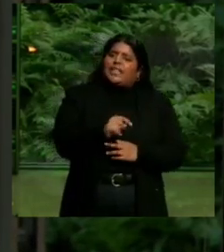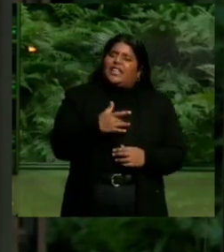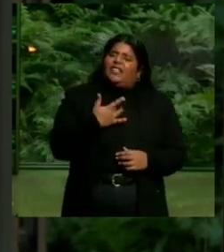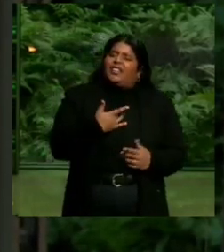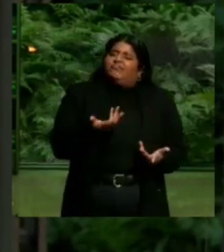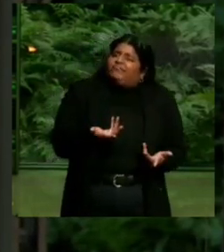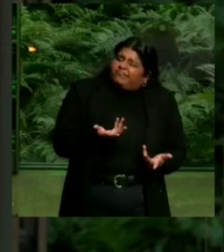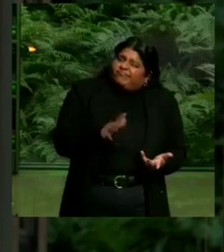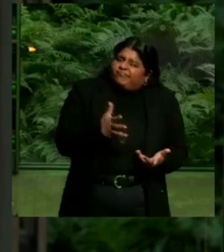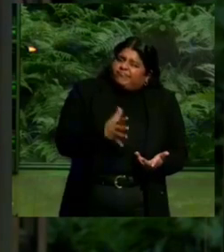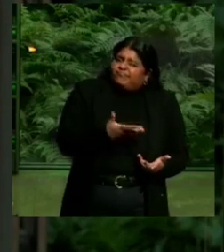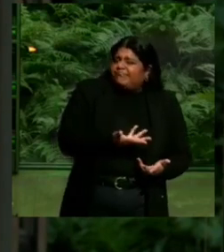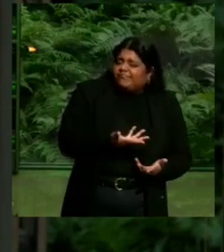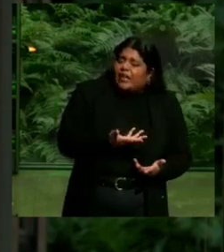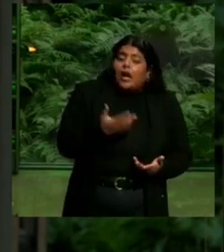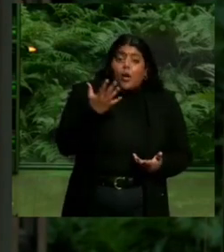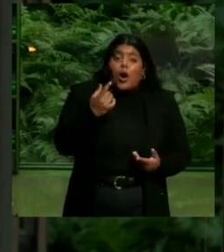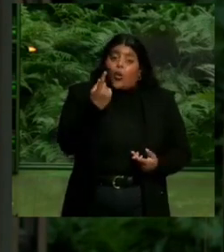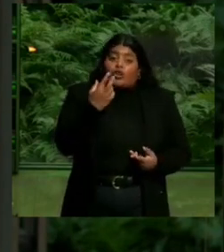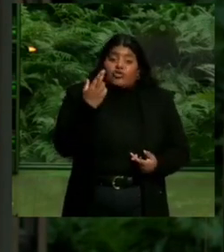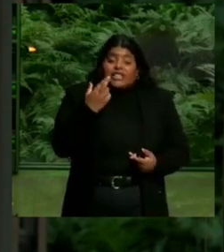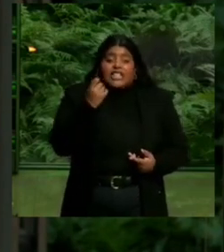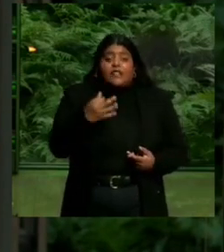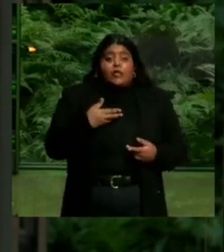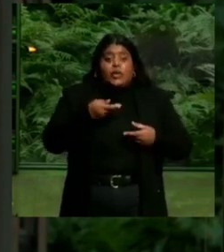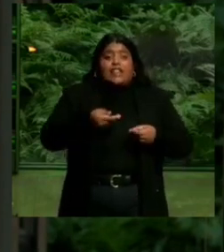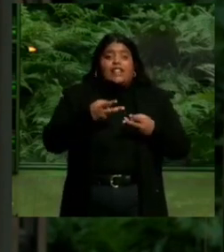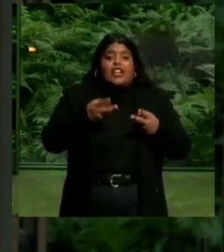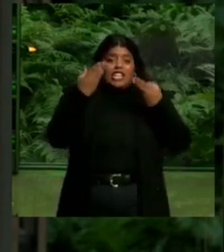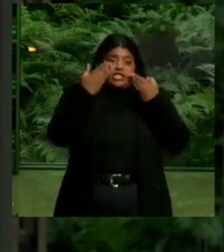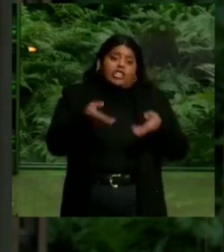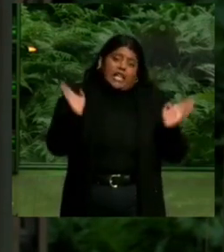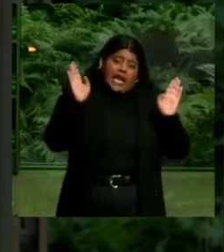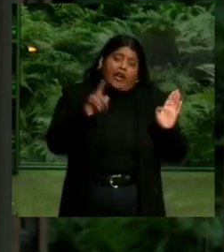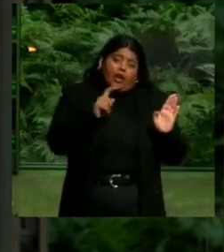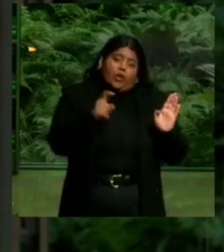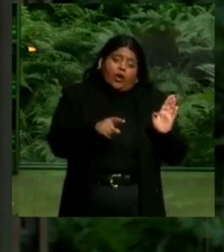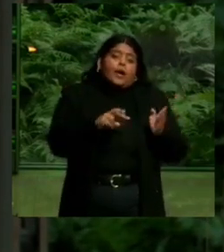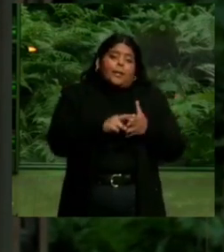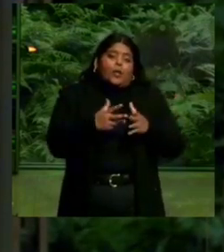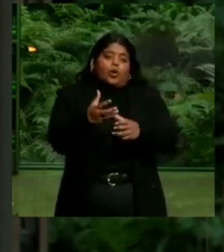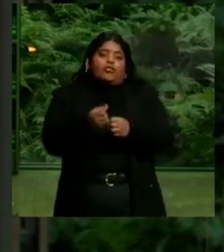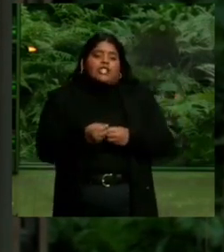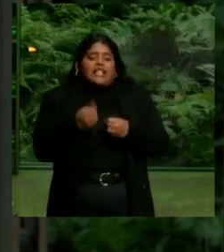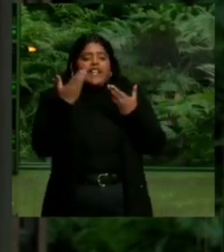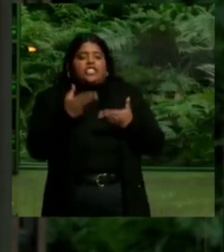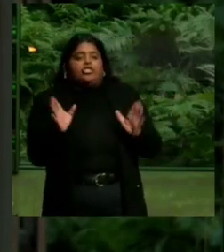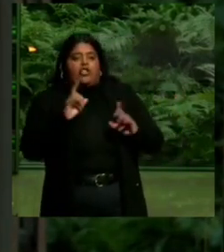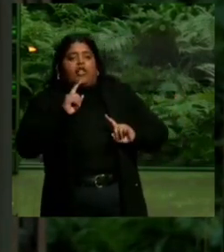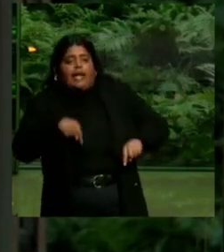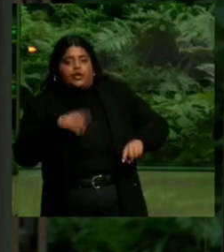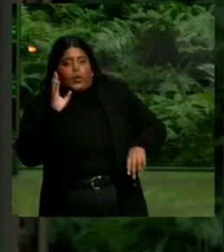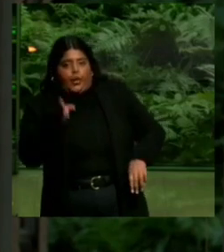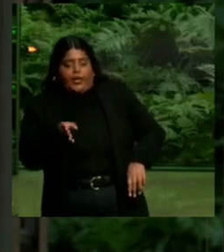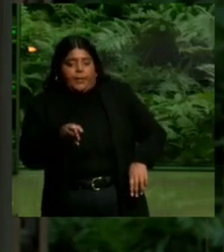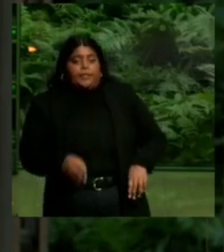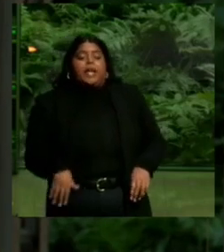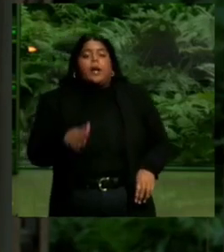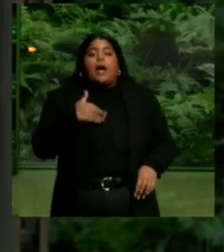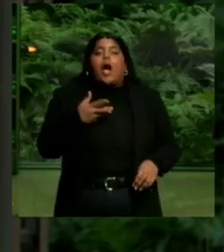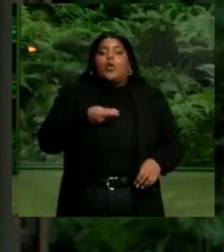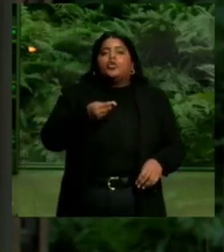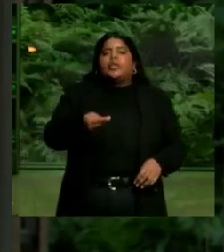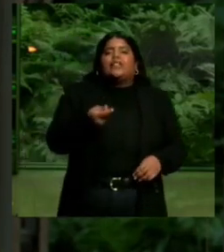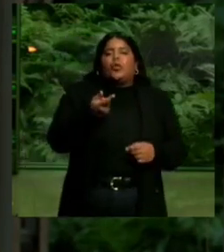underwhelmed. And this is one of the reasons. If you give it a very generic prompt, you're going to get a very generic answer. But I want to give you some